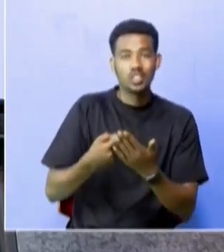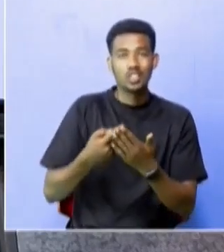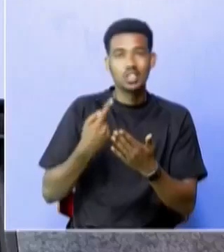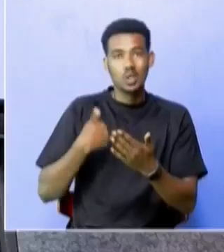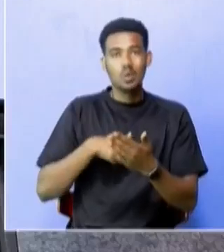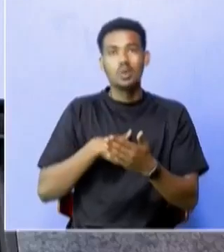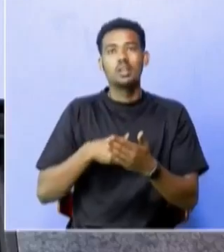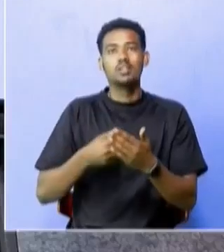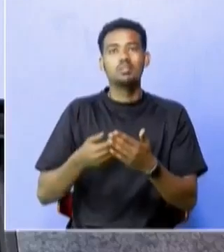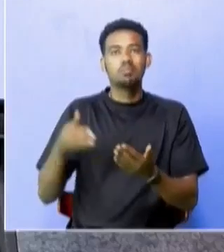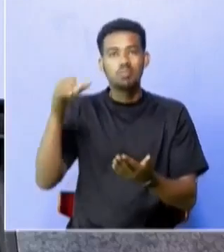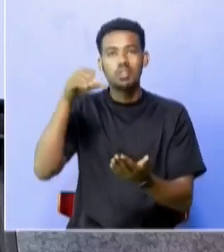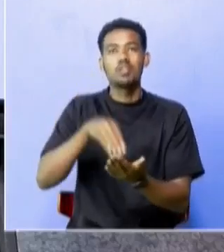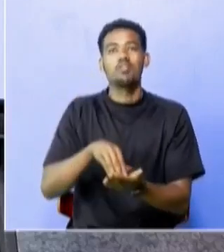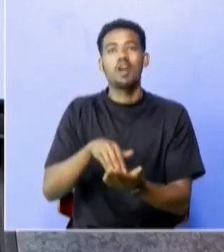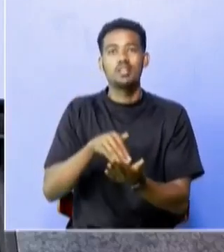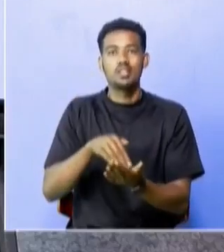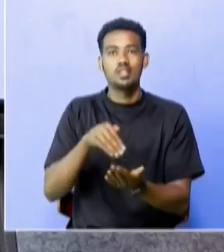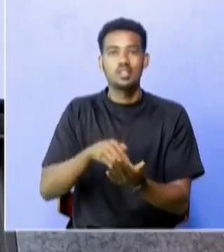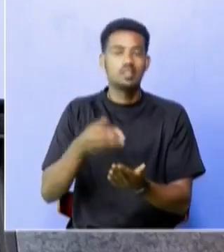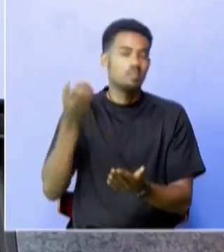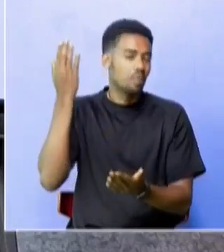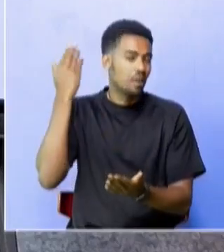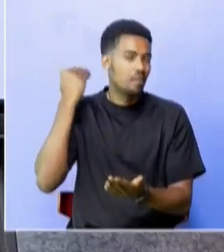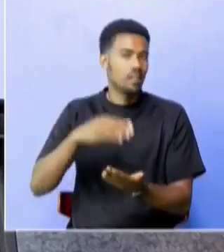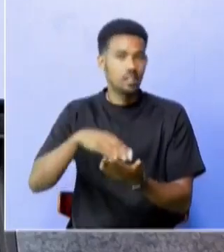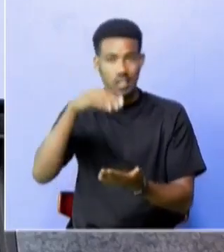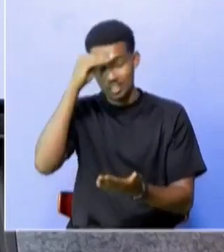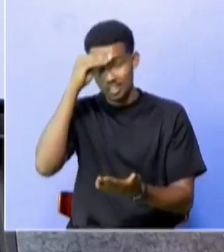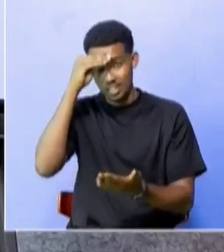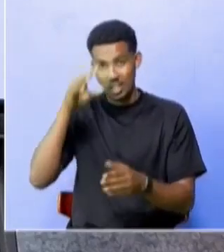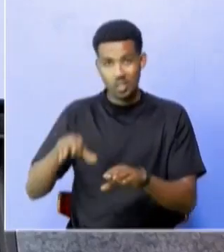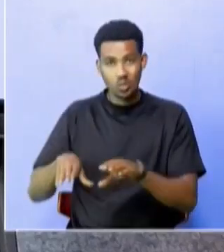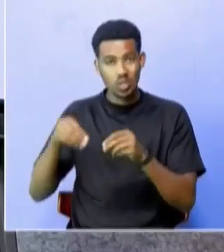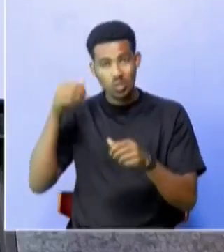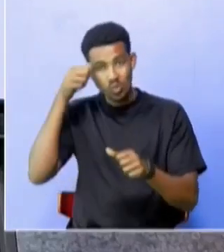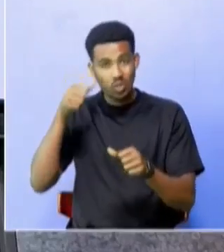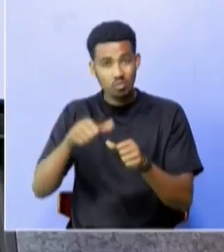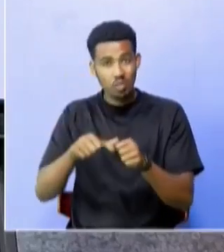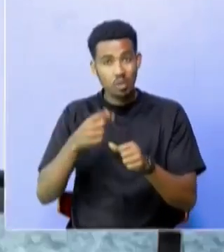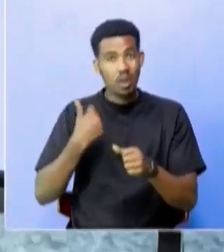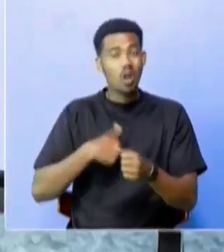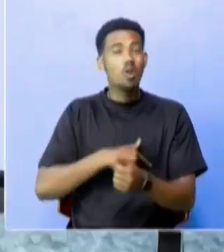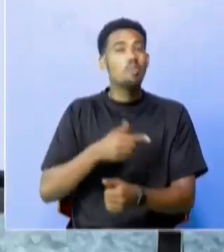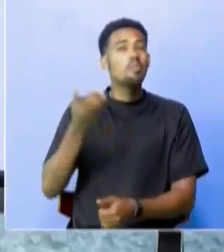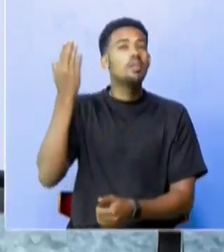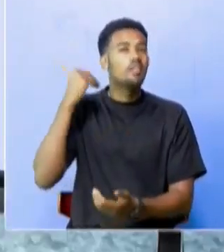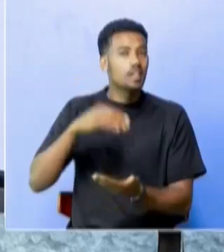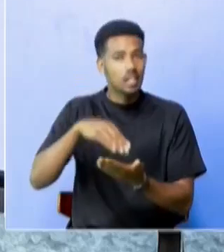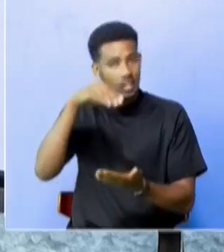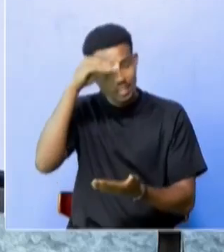revise our previous lesson. Students, do you remember our previous lesson?